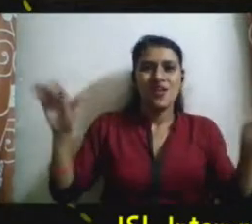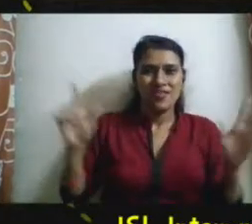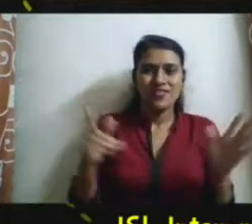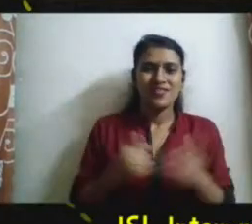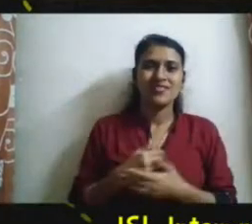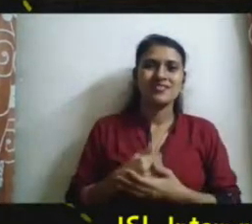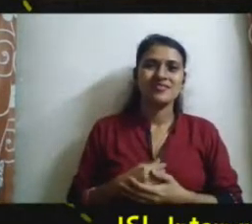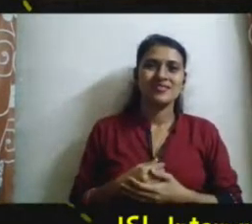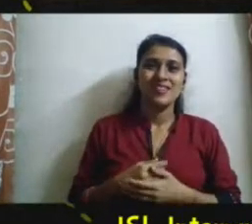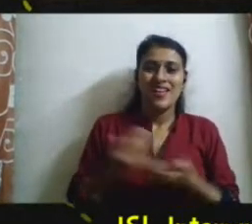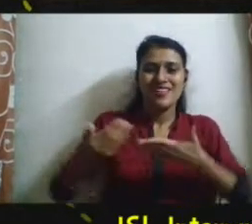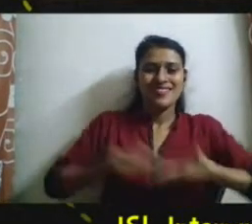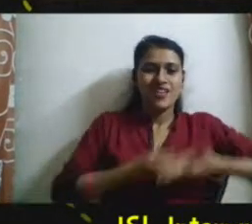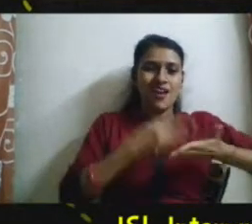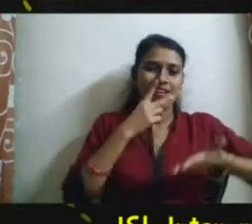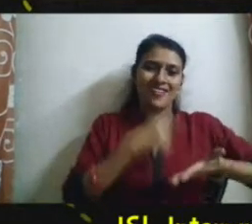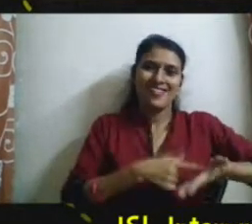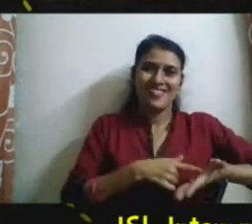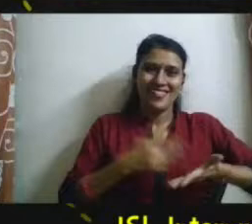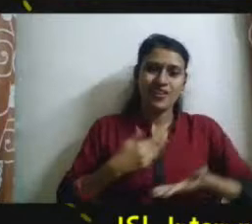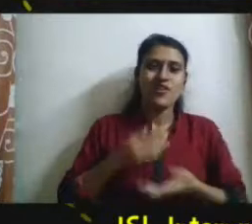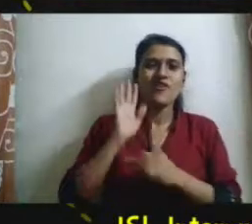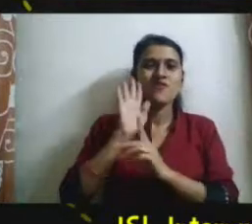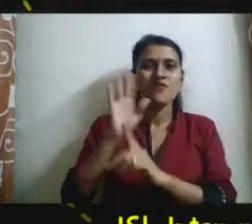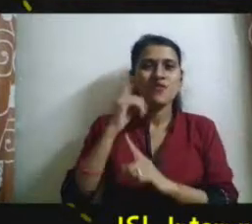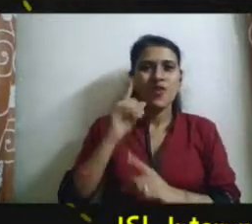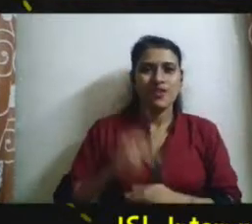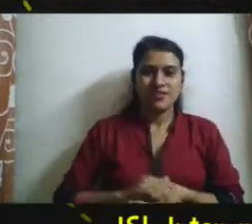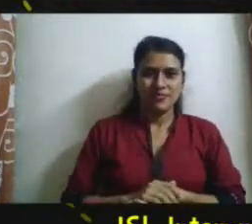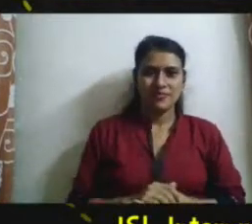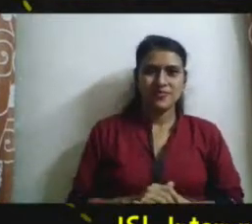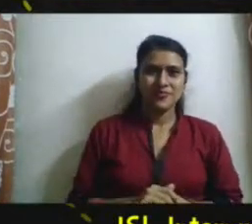this child. And it goes like this.